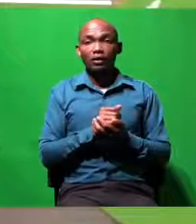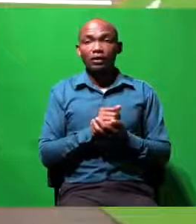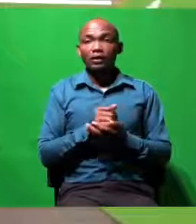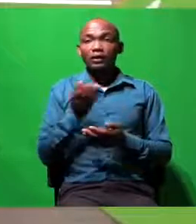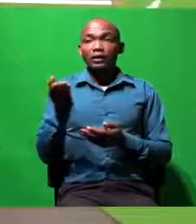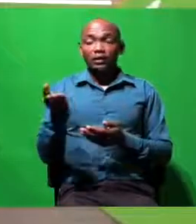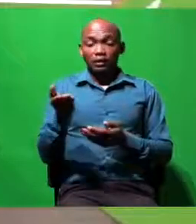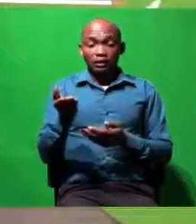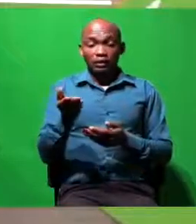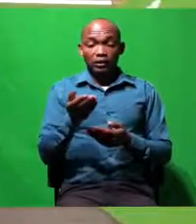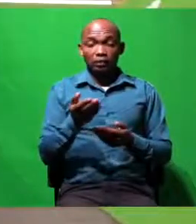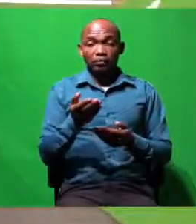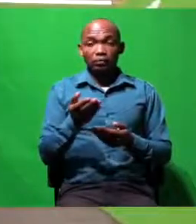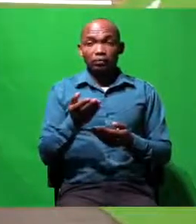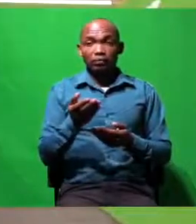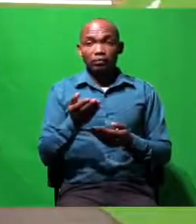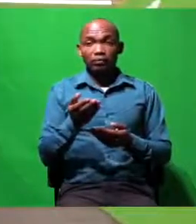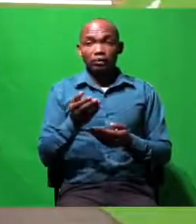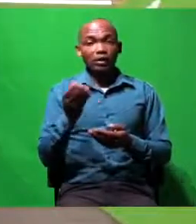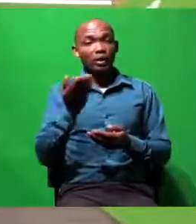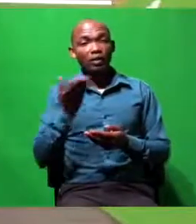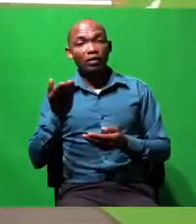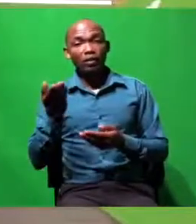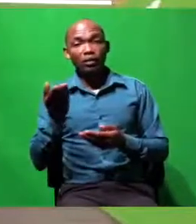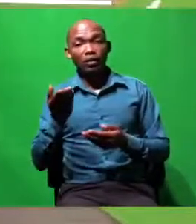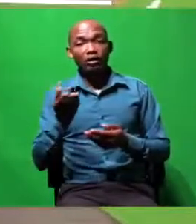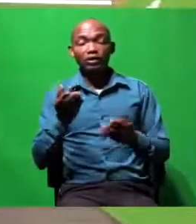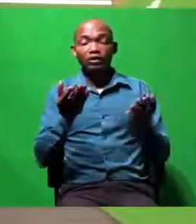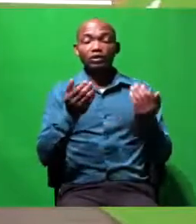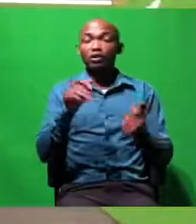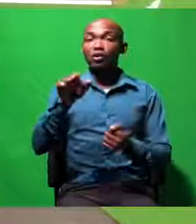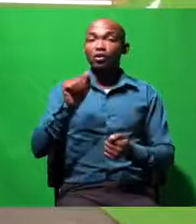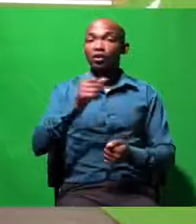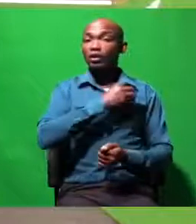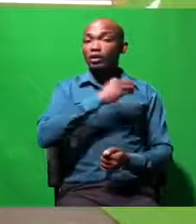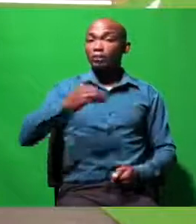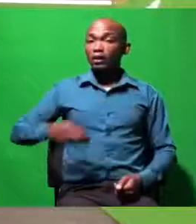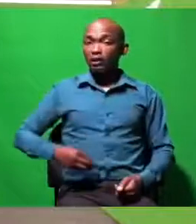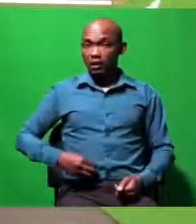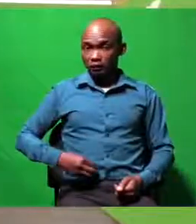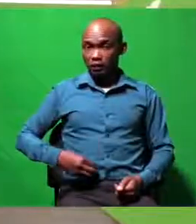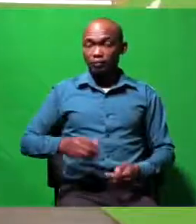another component comprises of there is other one called the president,